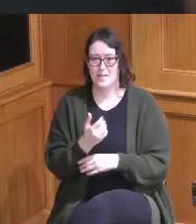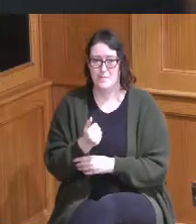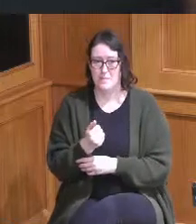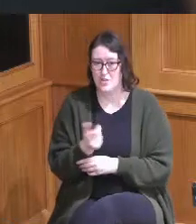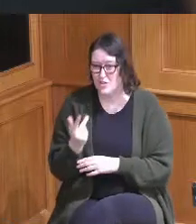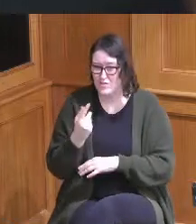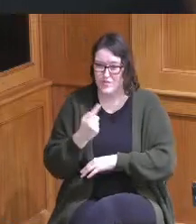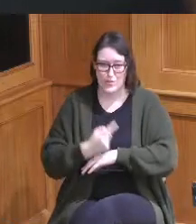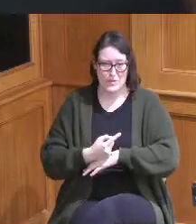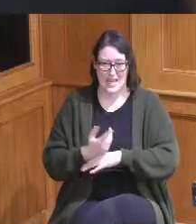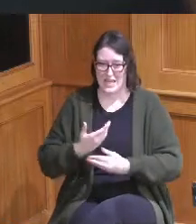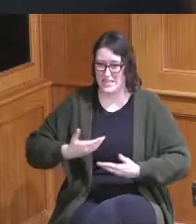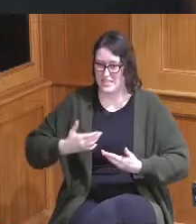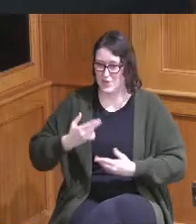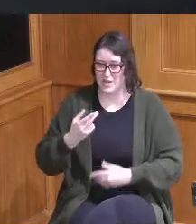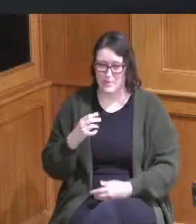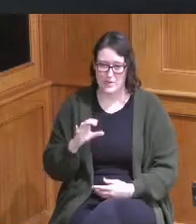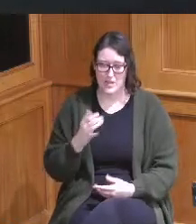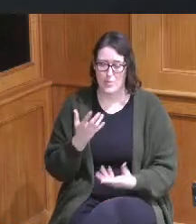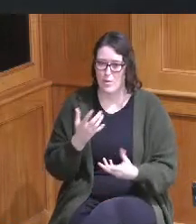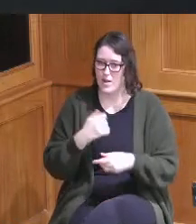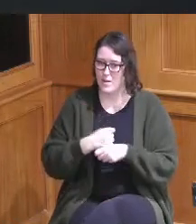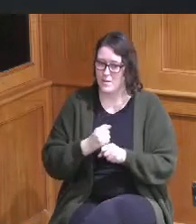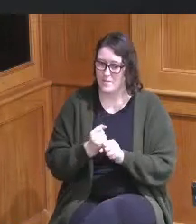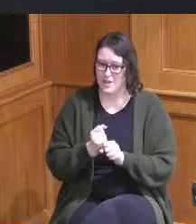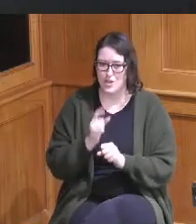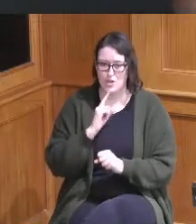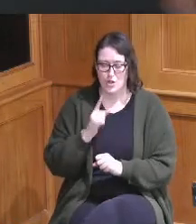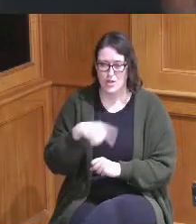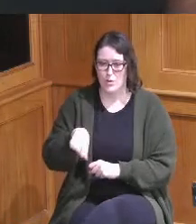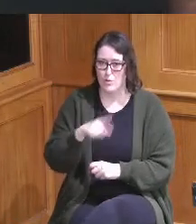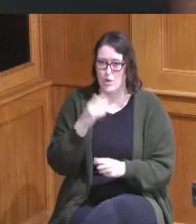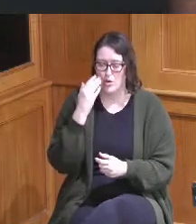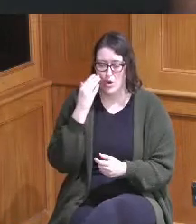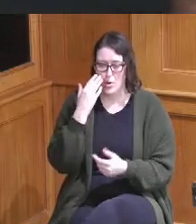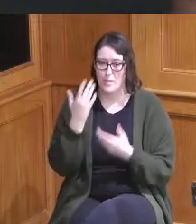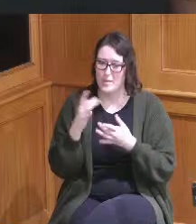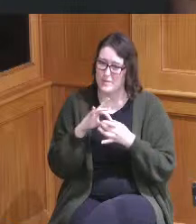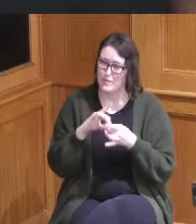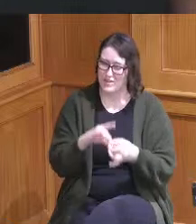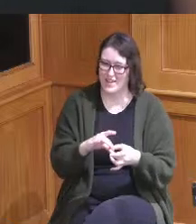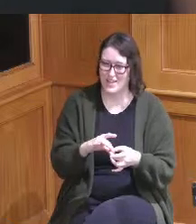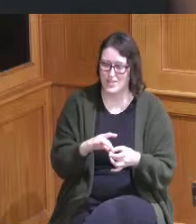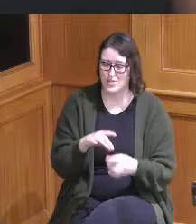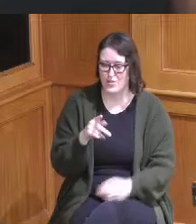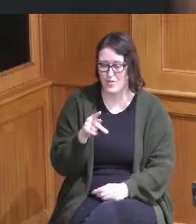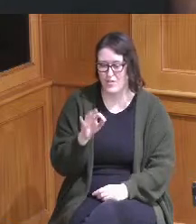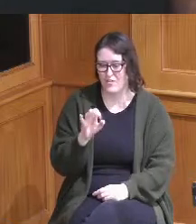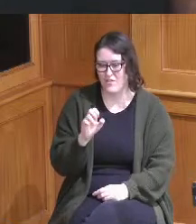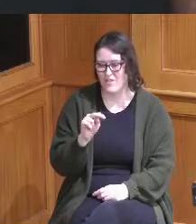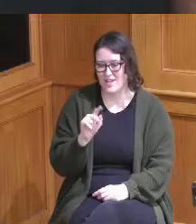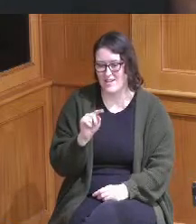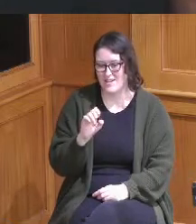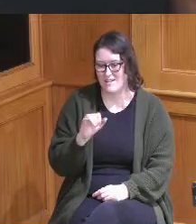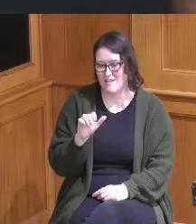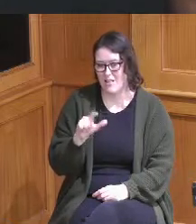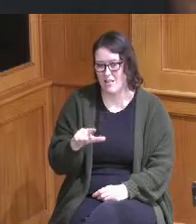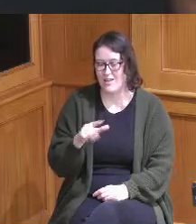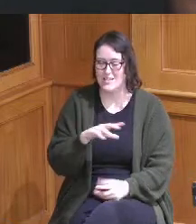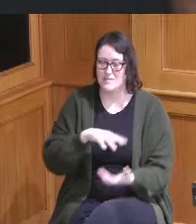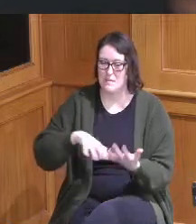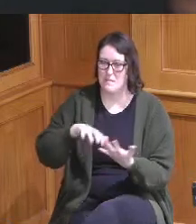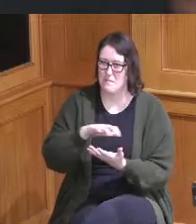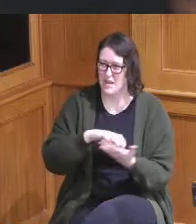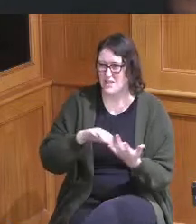days. We wanted to make sure that people understood that they're likely related to fentanyl. Fentanyl is being mixed with a multitude of